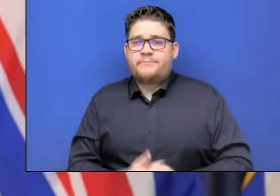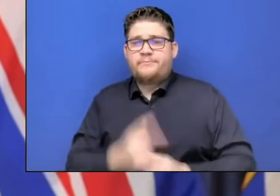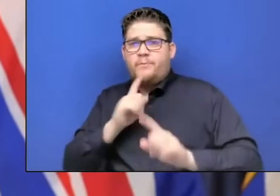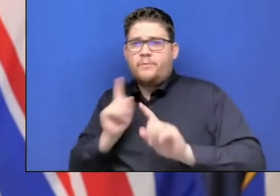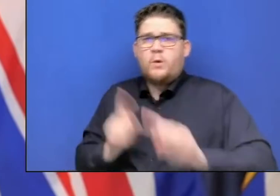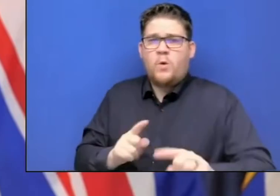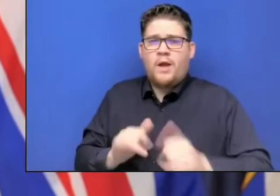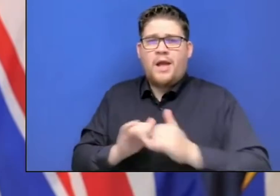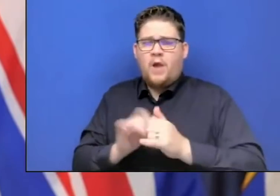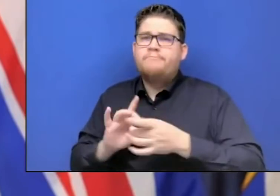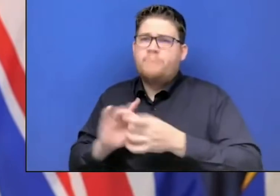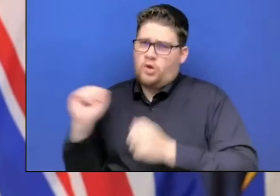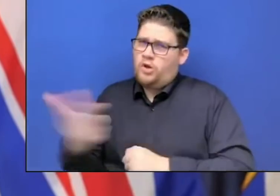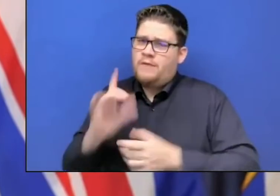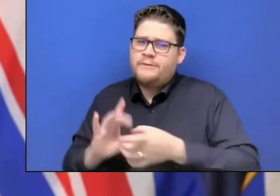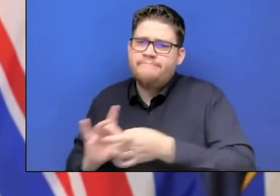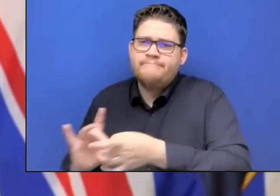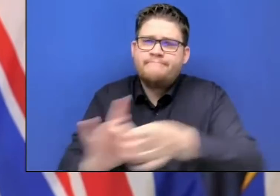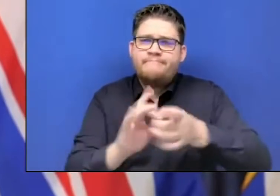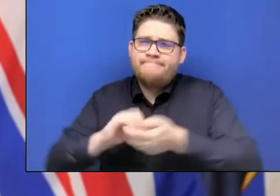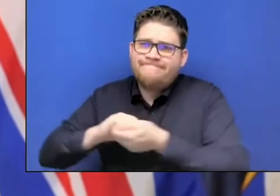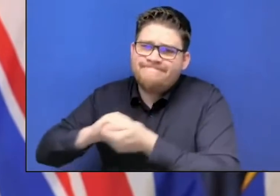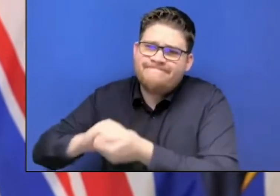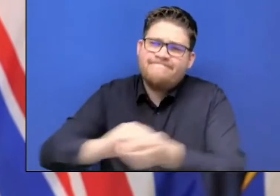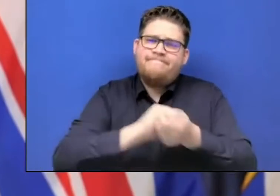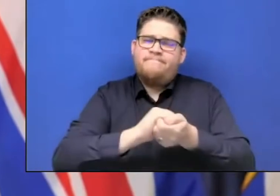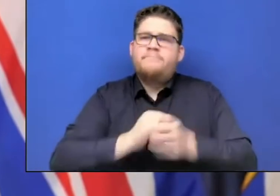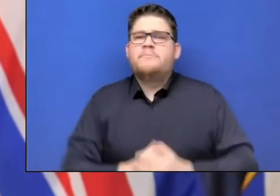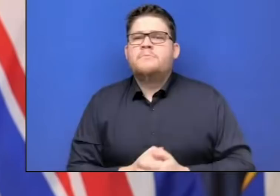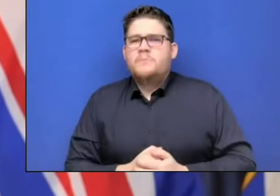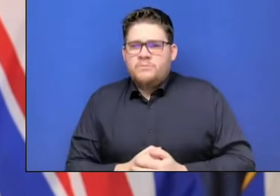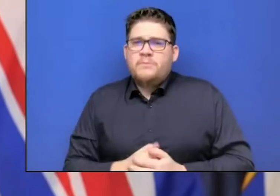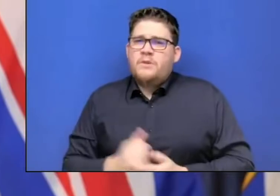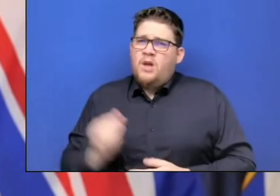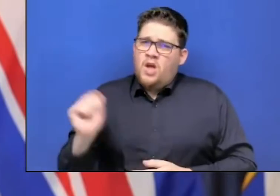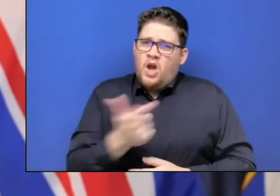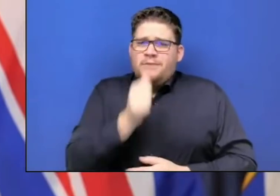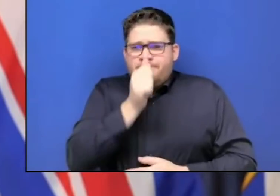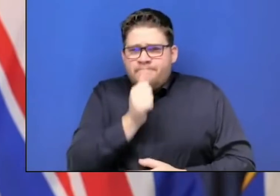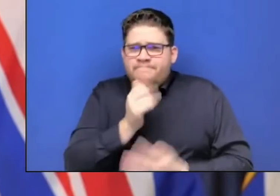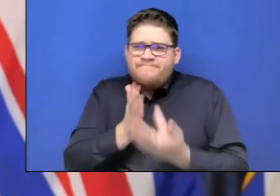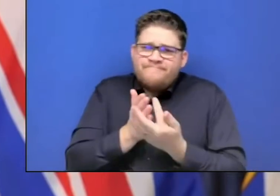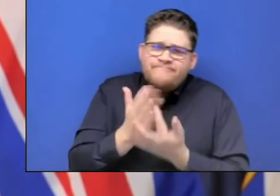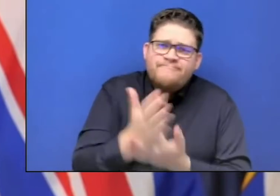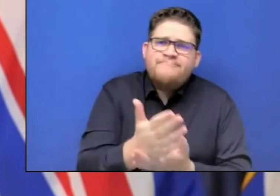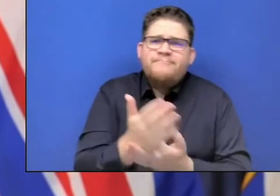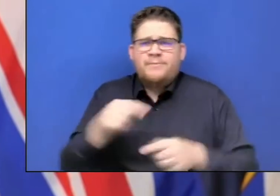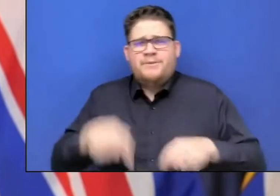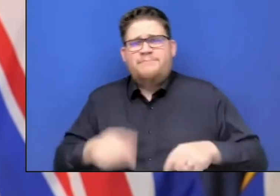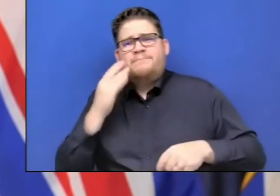sure that everyone can come through this in one piece. These are very challenging times. I don't need to say that I've been at